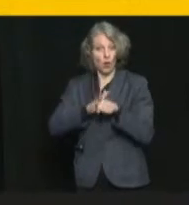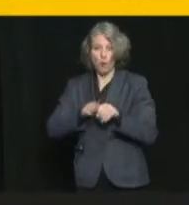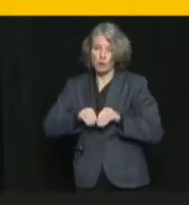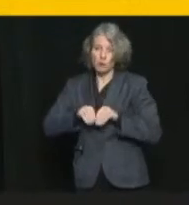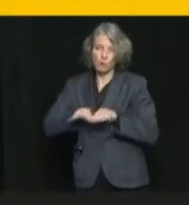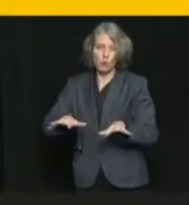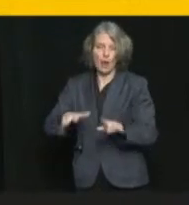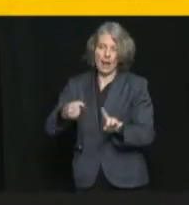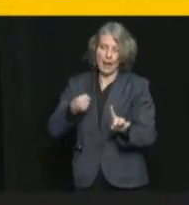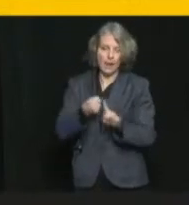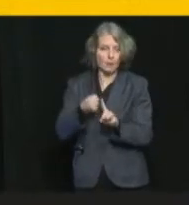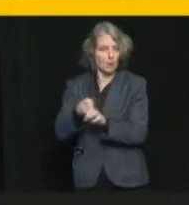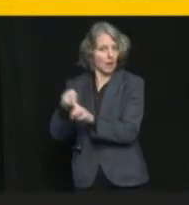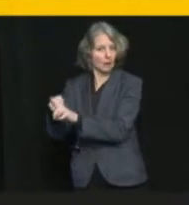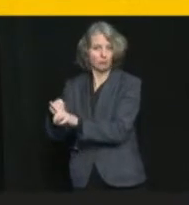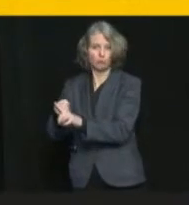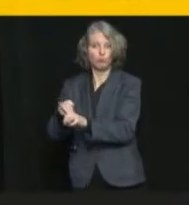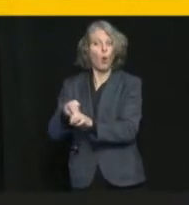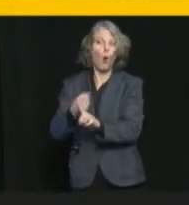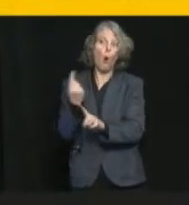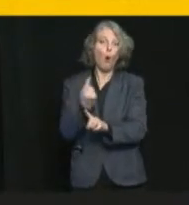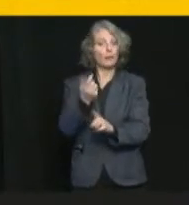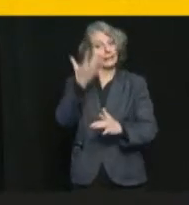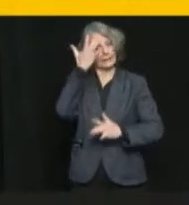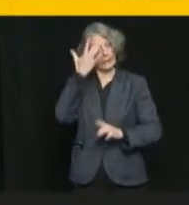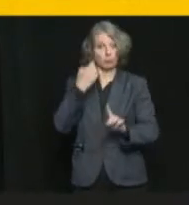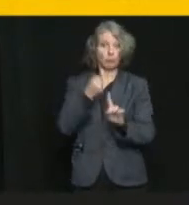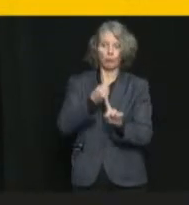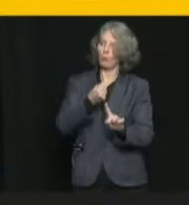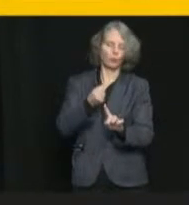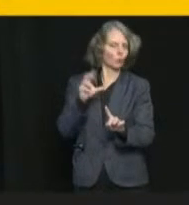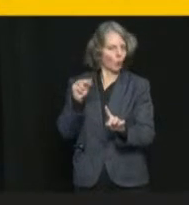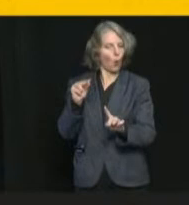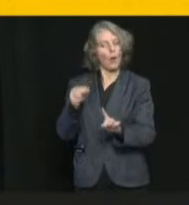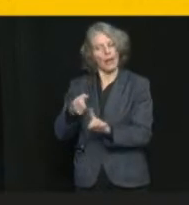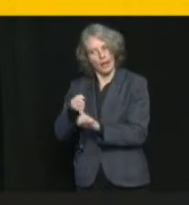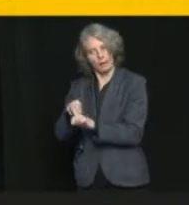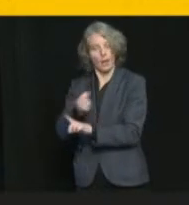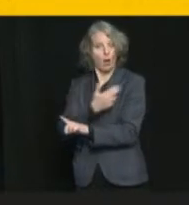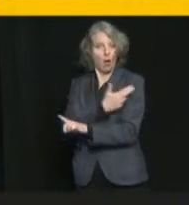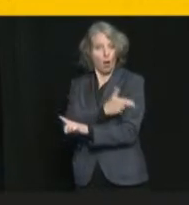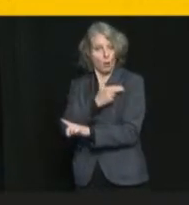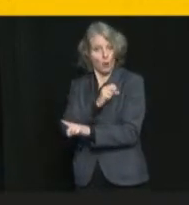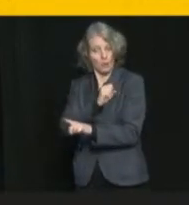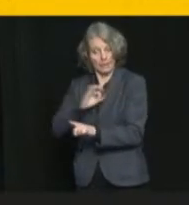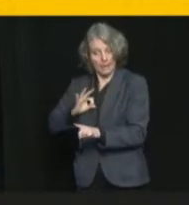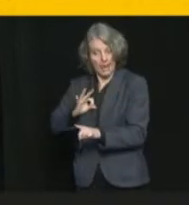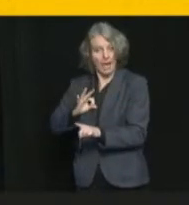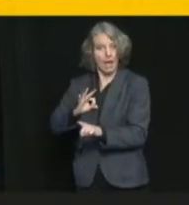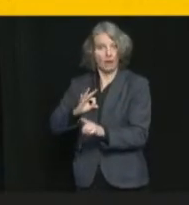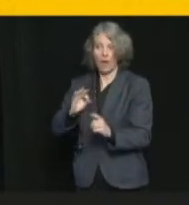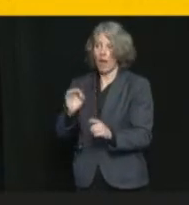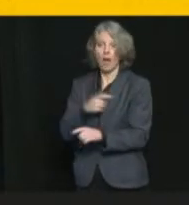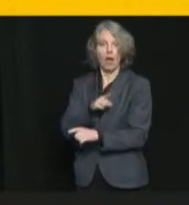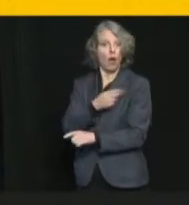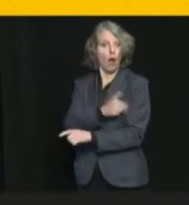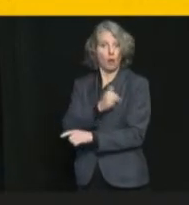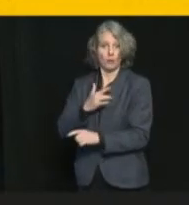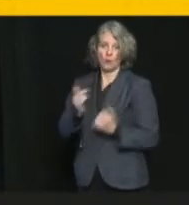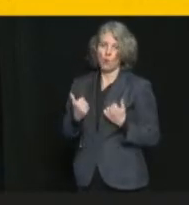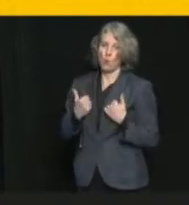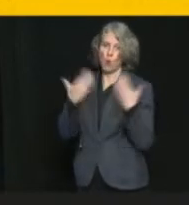beyond just those who test positive. When hospitals are overwhelmed, we all suffer.